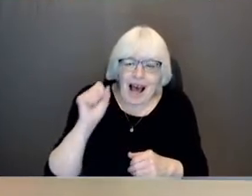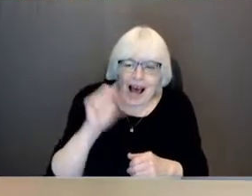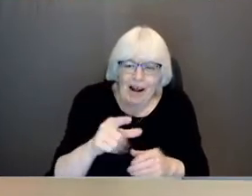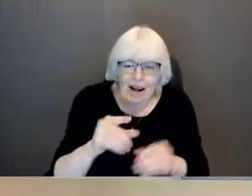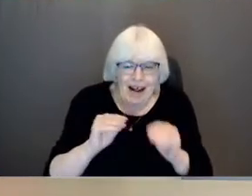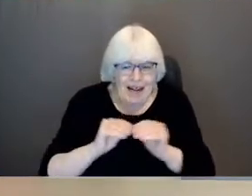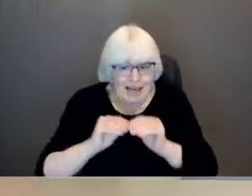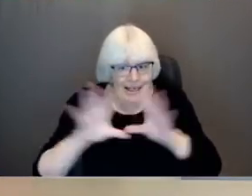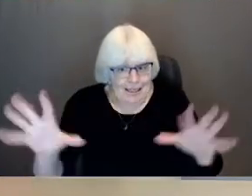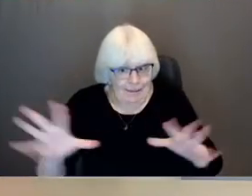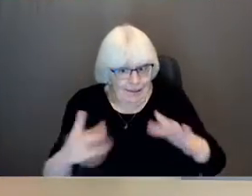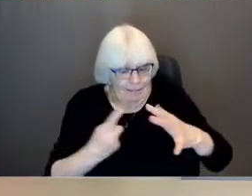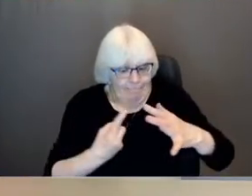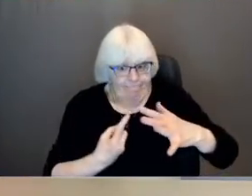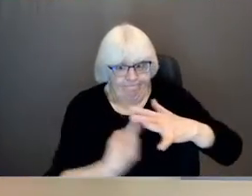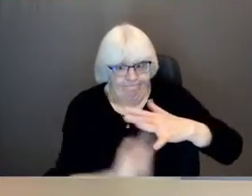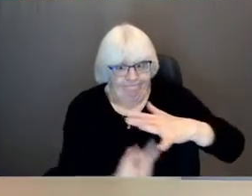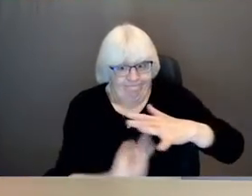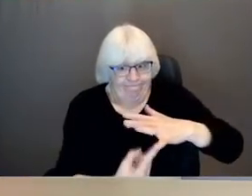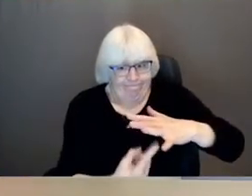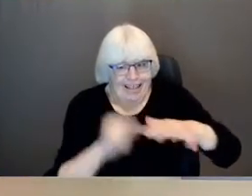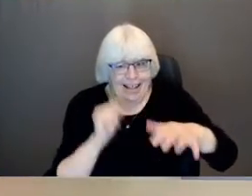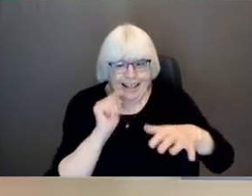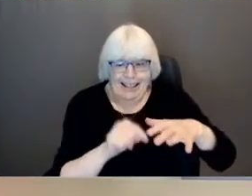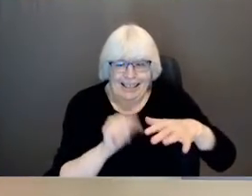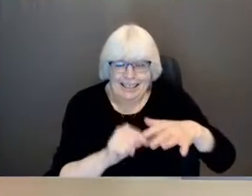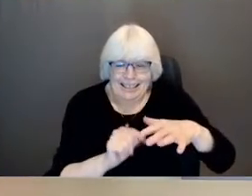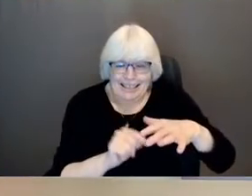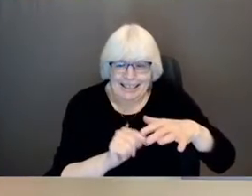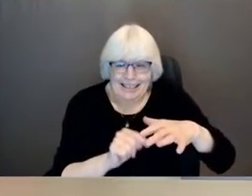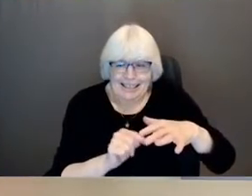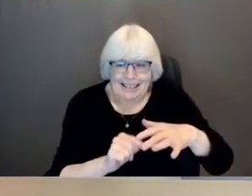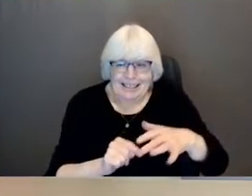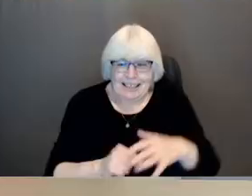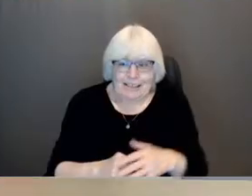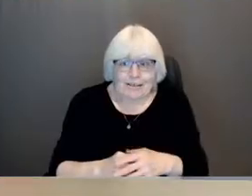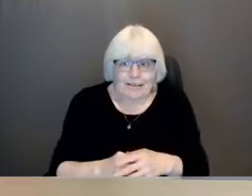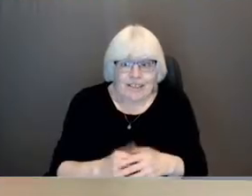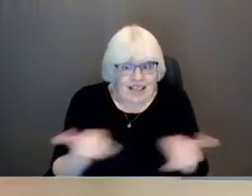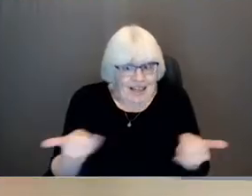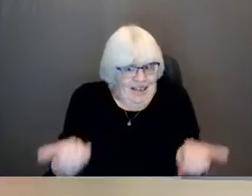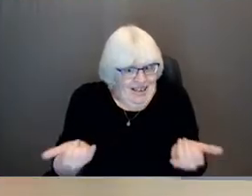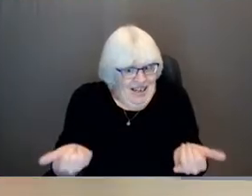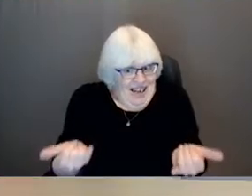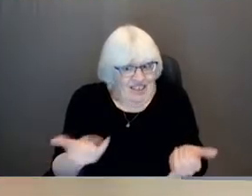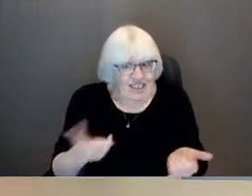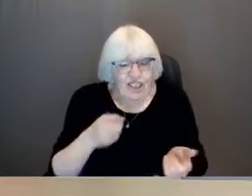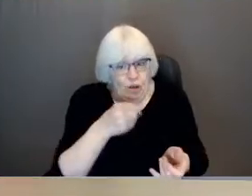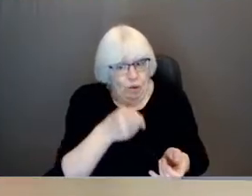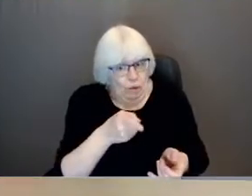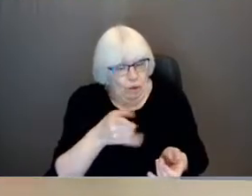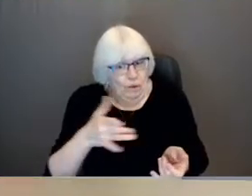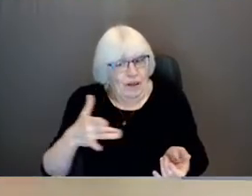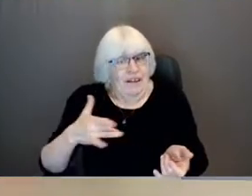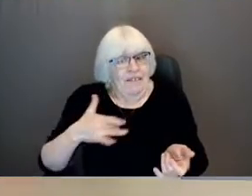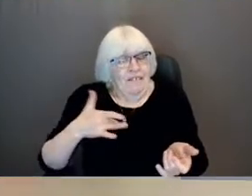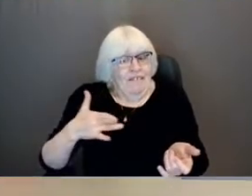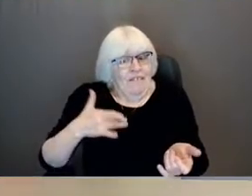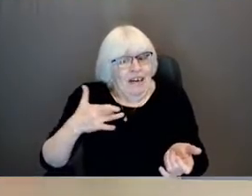just whether we currently have all the information we need about Omicron to make those changes to our isolation requirements